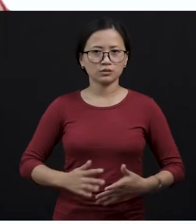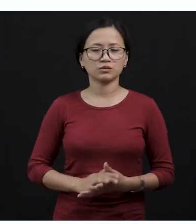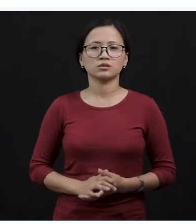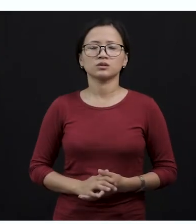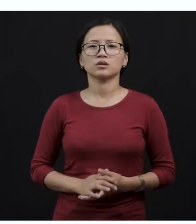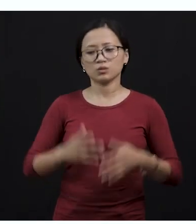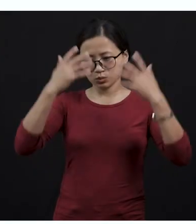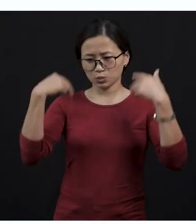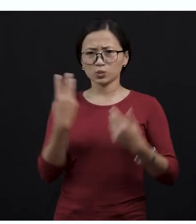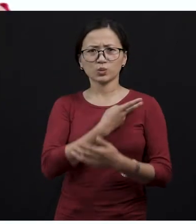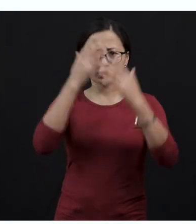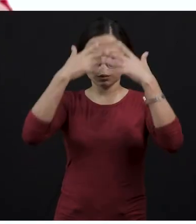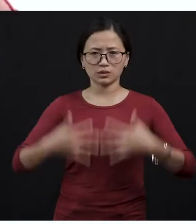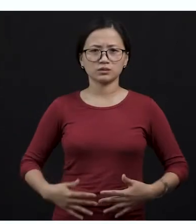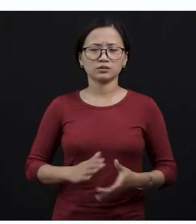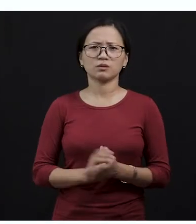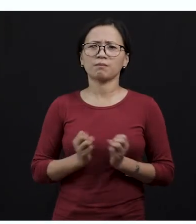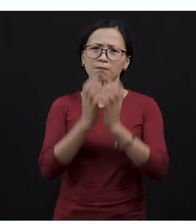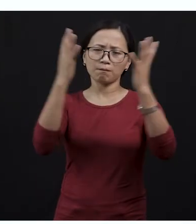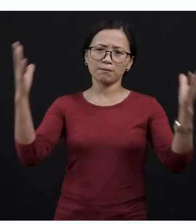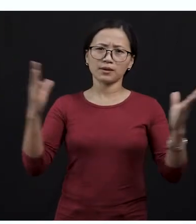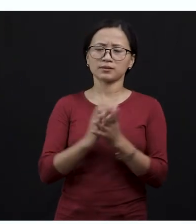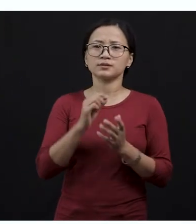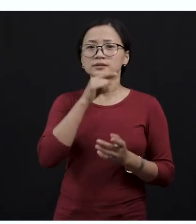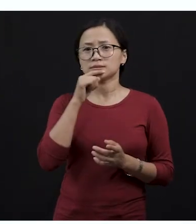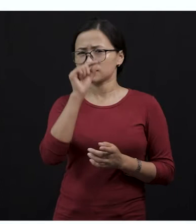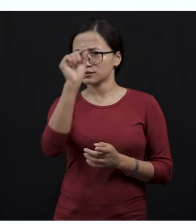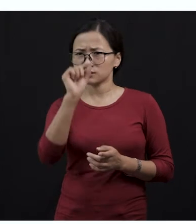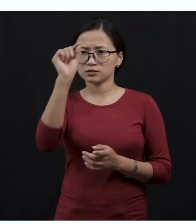are multicellular because we are made up of many cells.